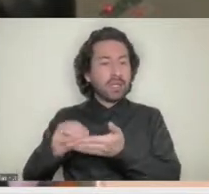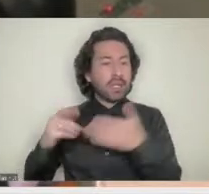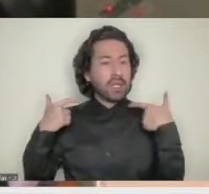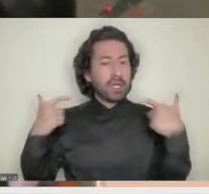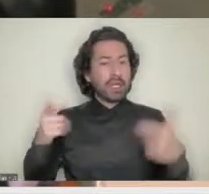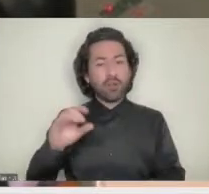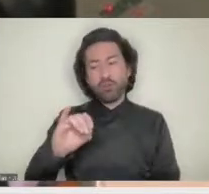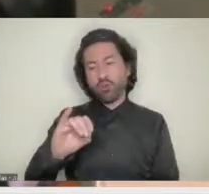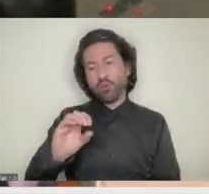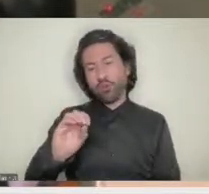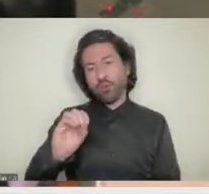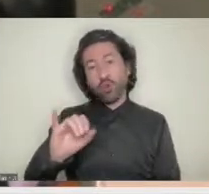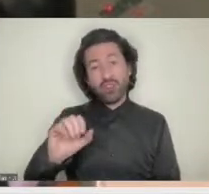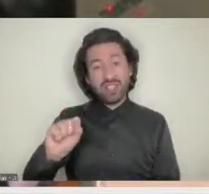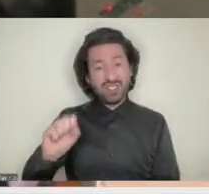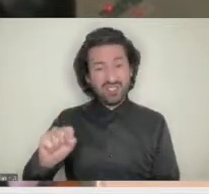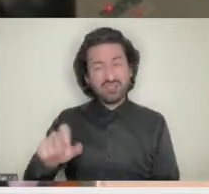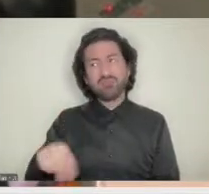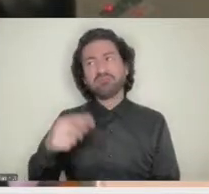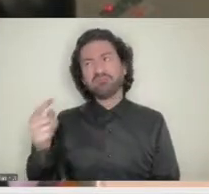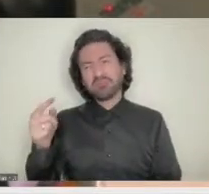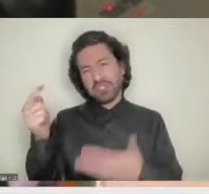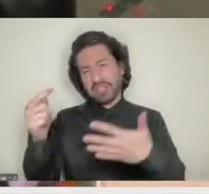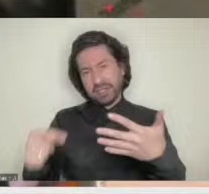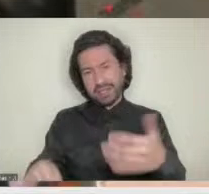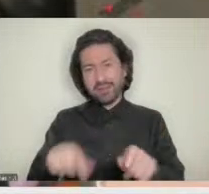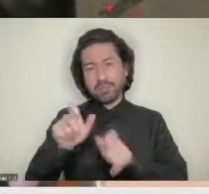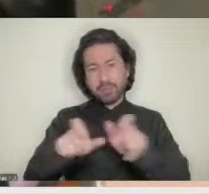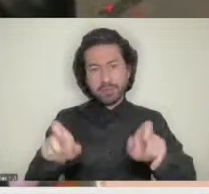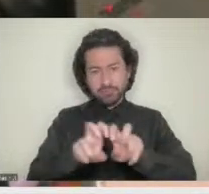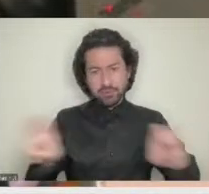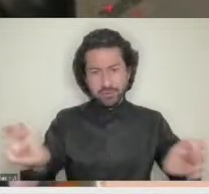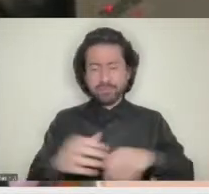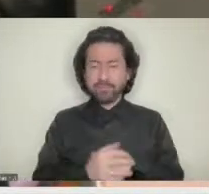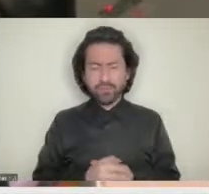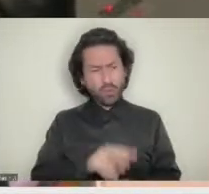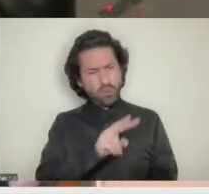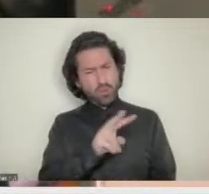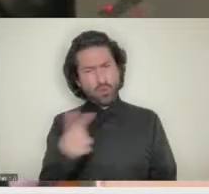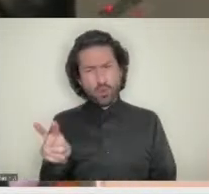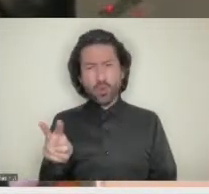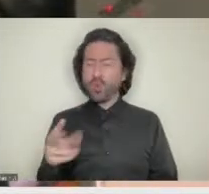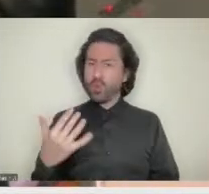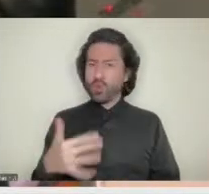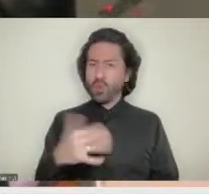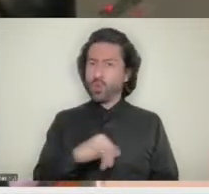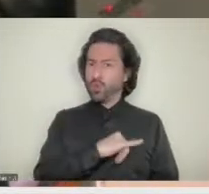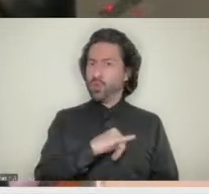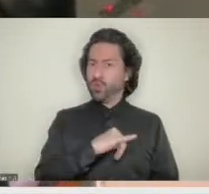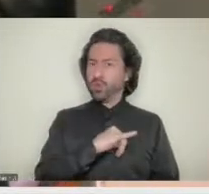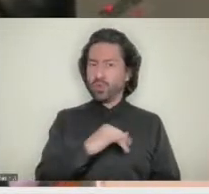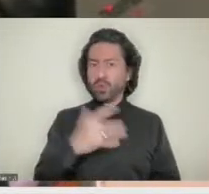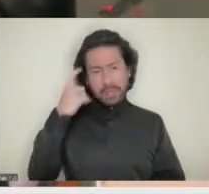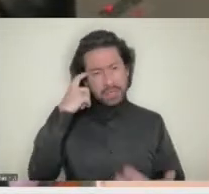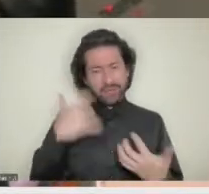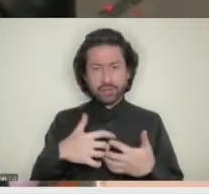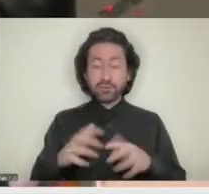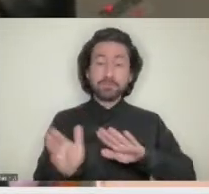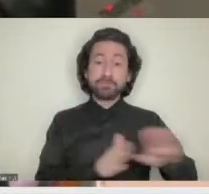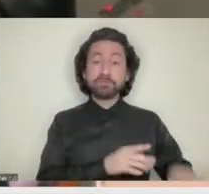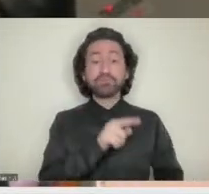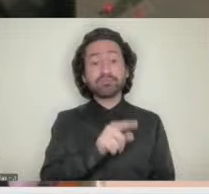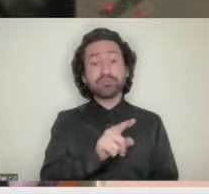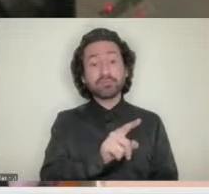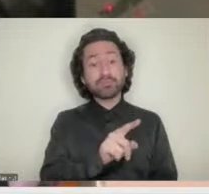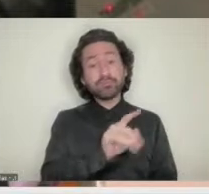of EC and also the comments of Victor Hugo, Toya, and Nicolas Barr. Very interesting, all these